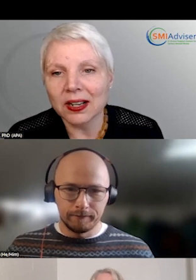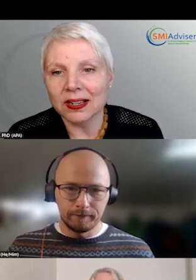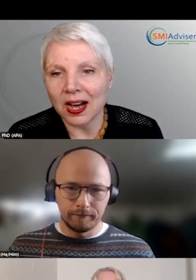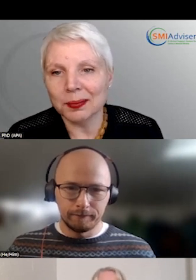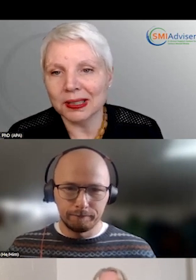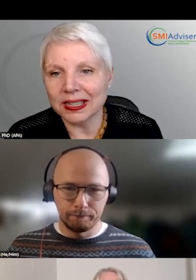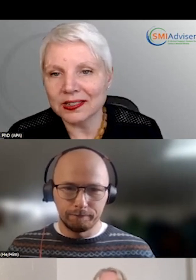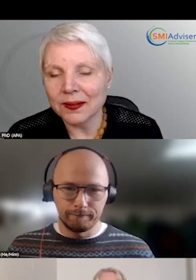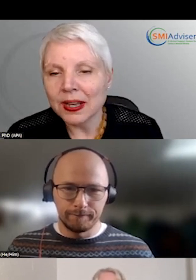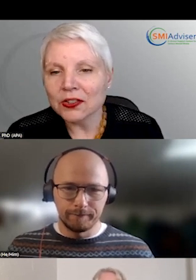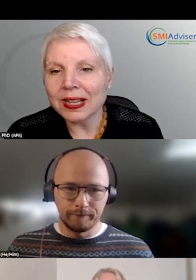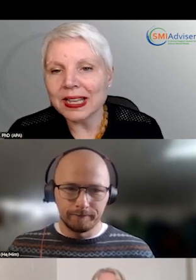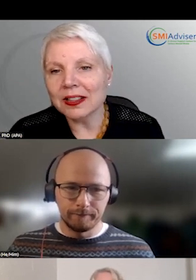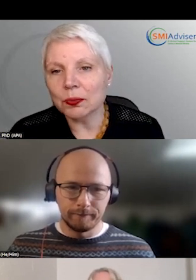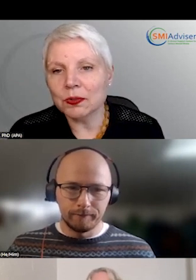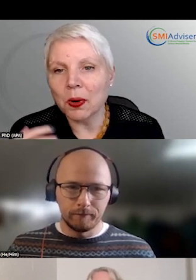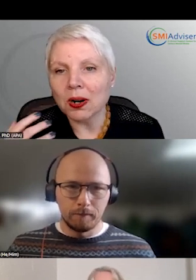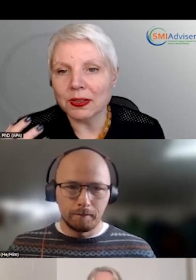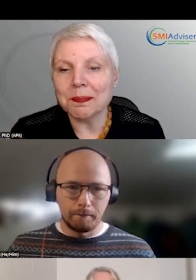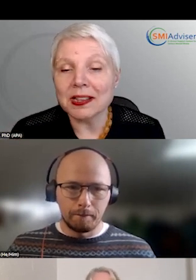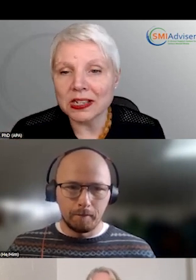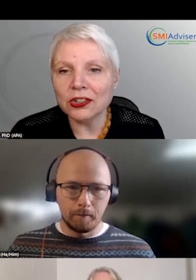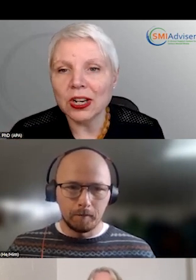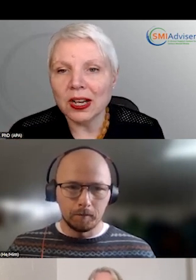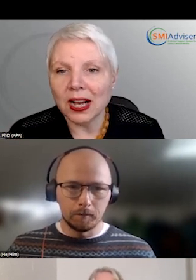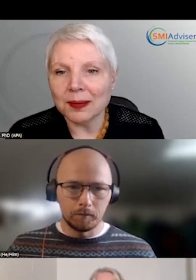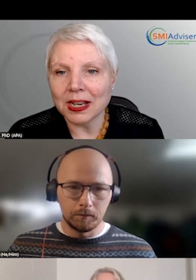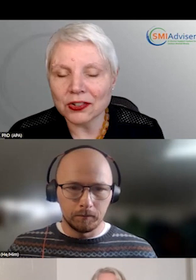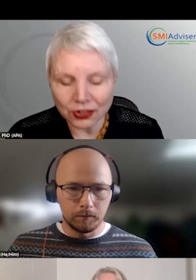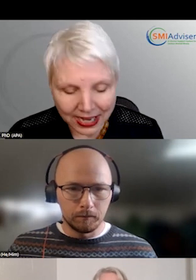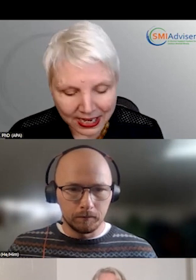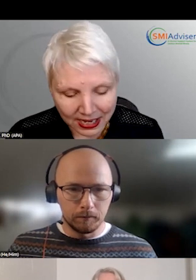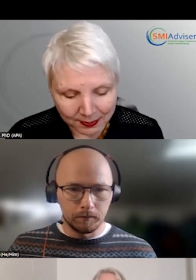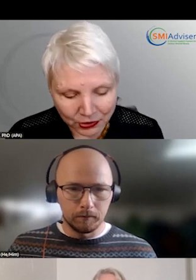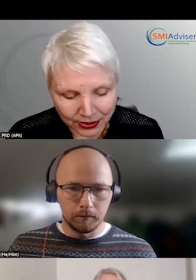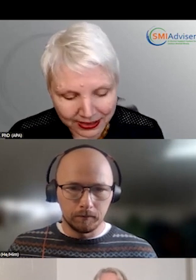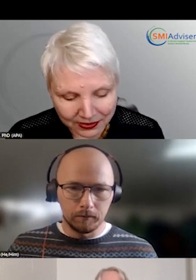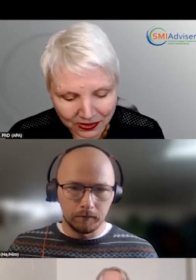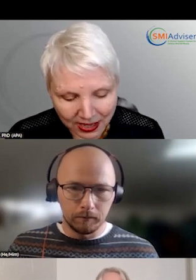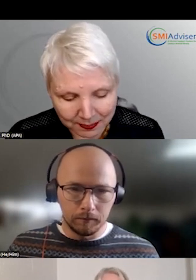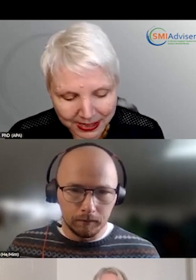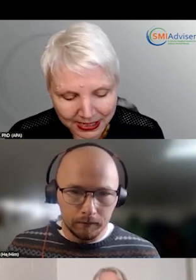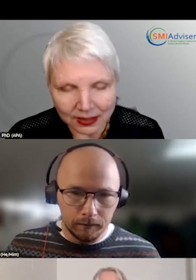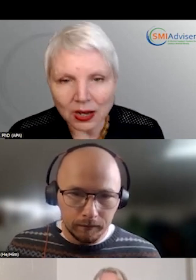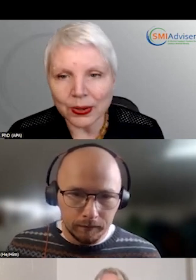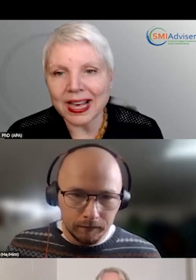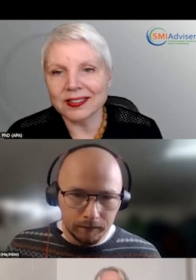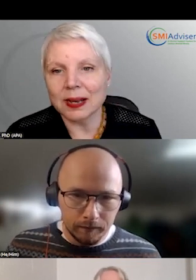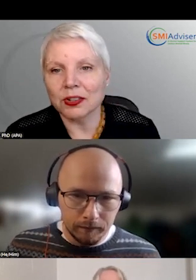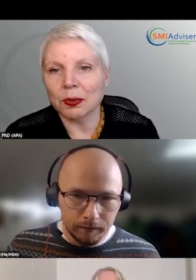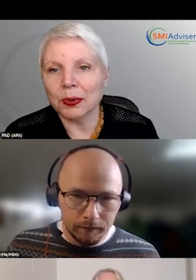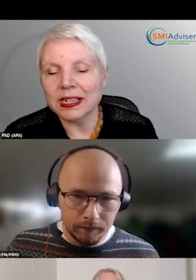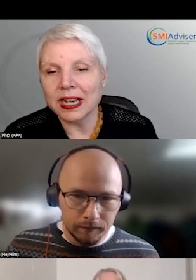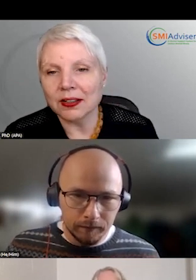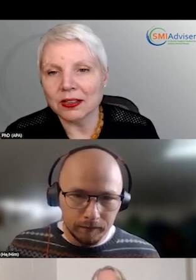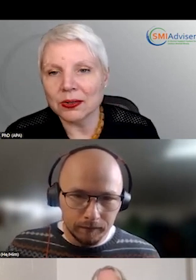care, not police. So I think this was part of the message yesterday during this meeting, and we thank